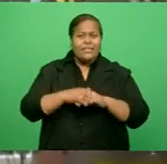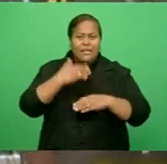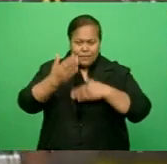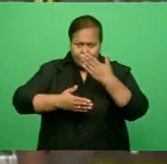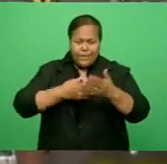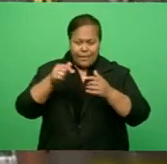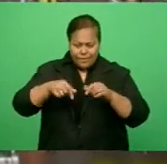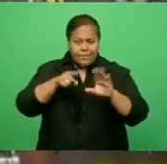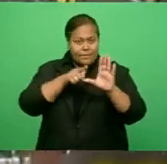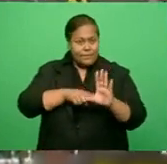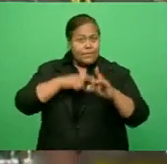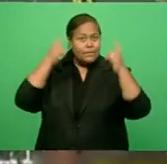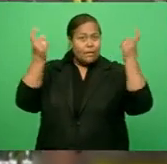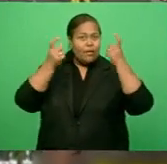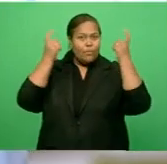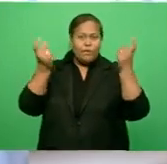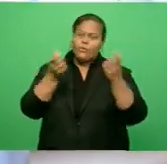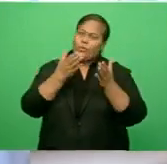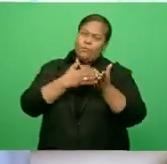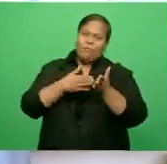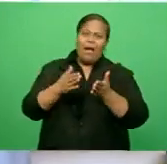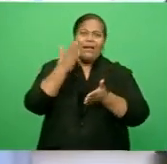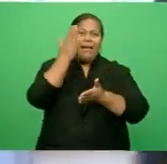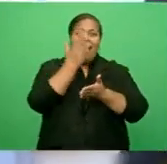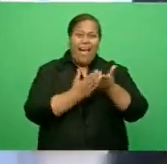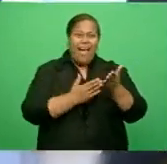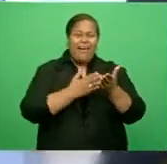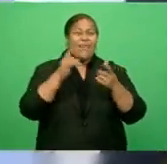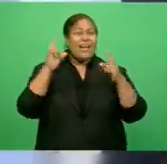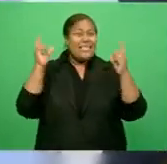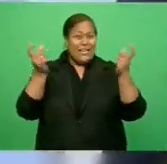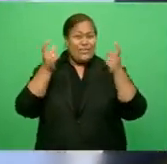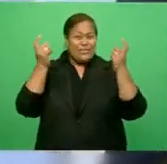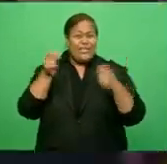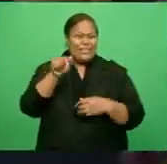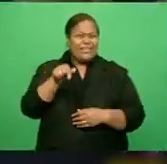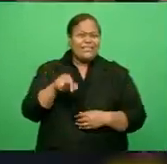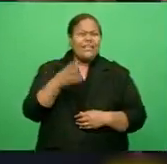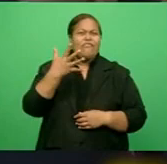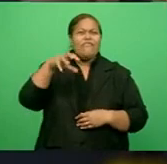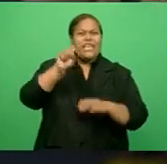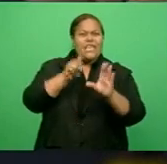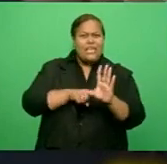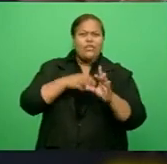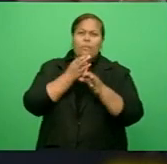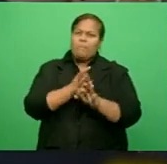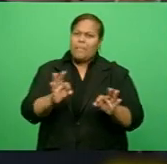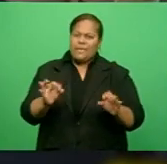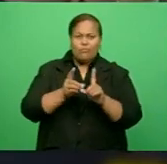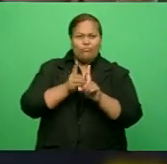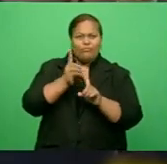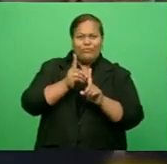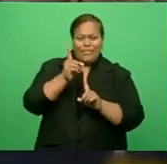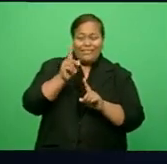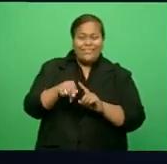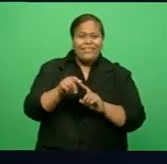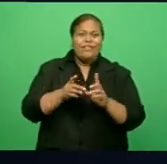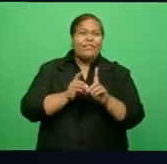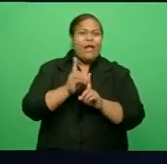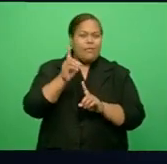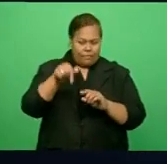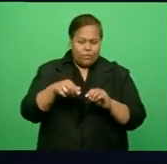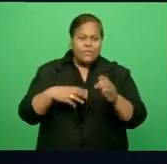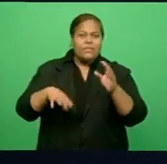year's celebration will mark half a century of peace, prosperity and progressive development of our country. The president is